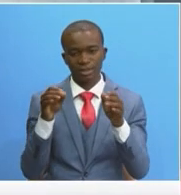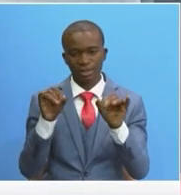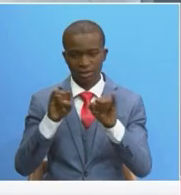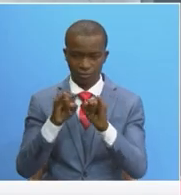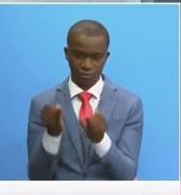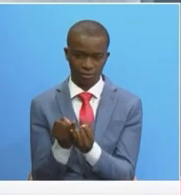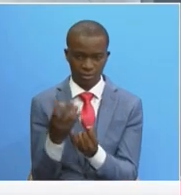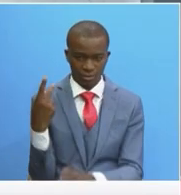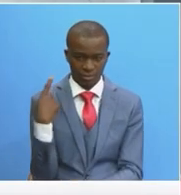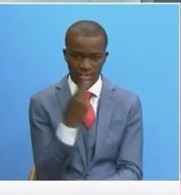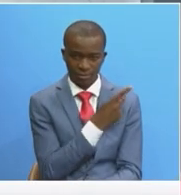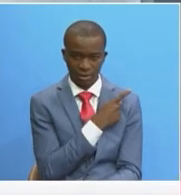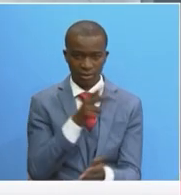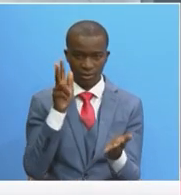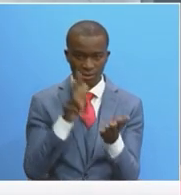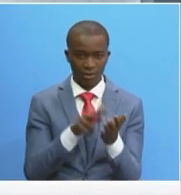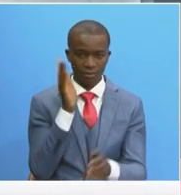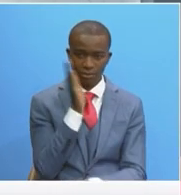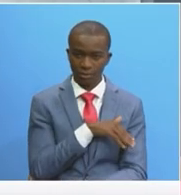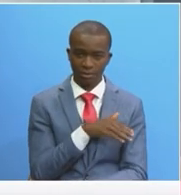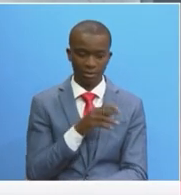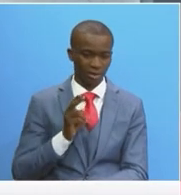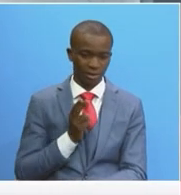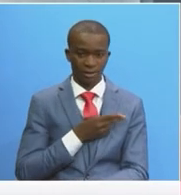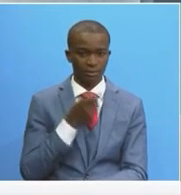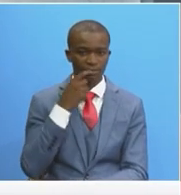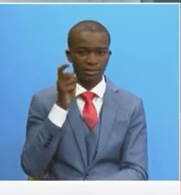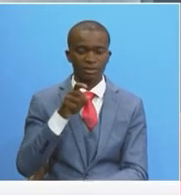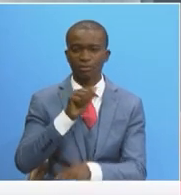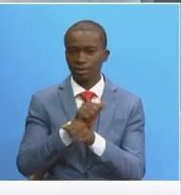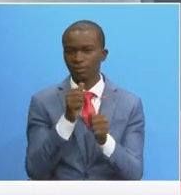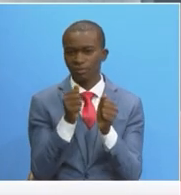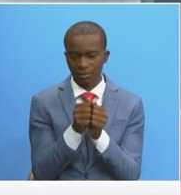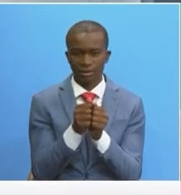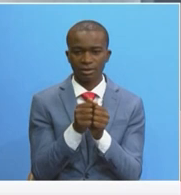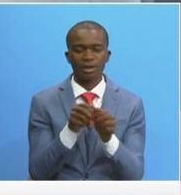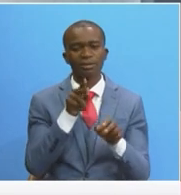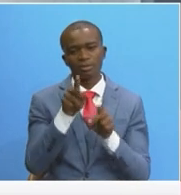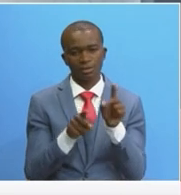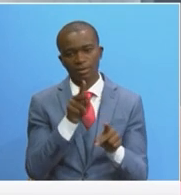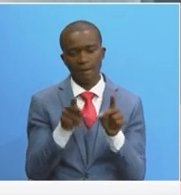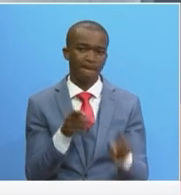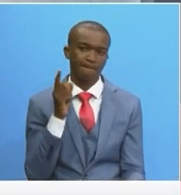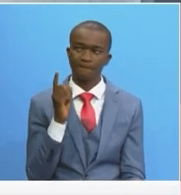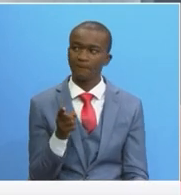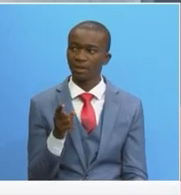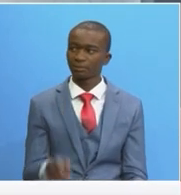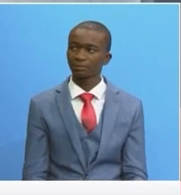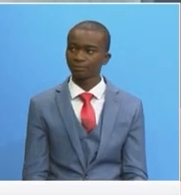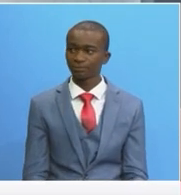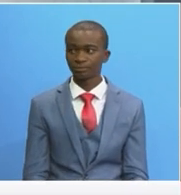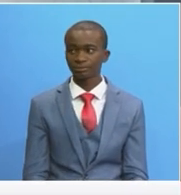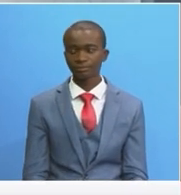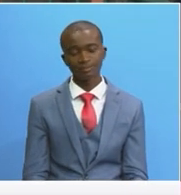want to make sure that we work with the members of the public. Like we've said, please, you